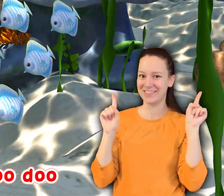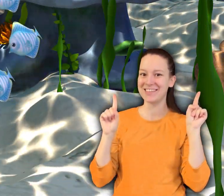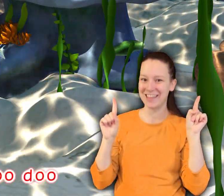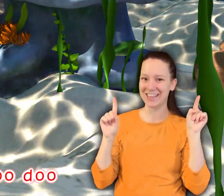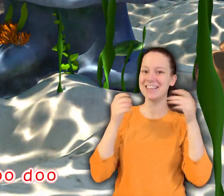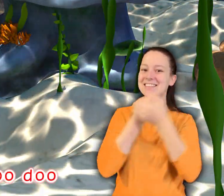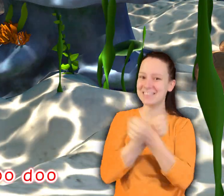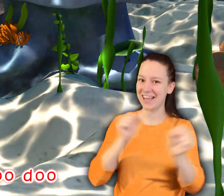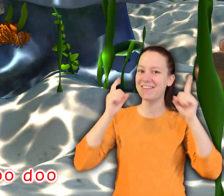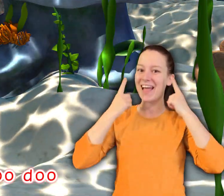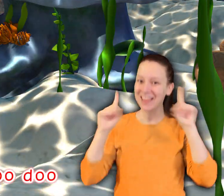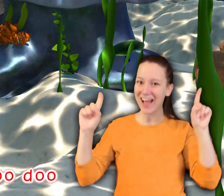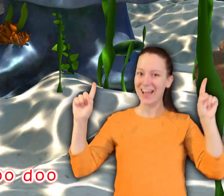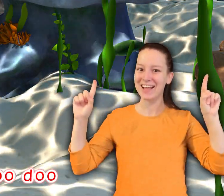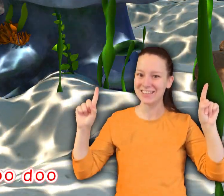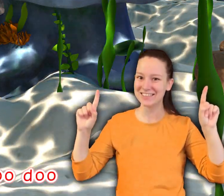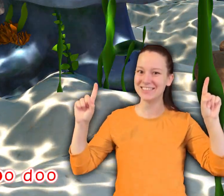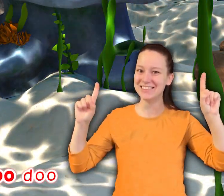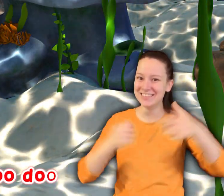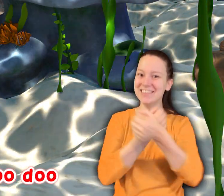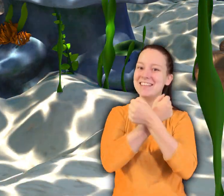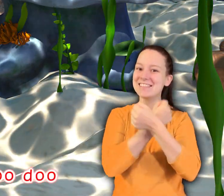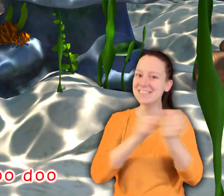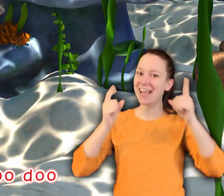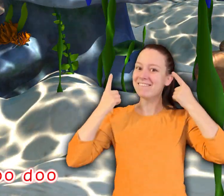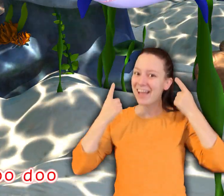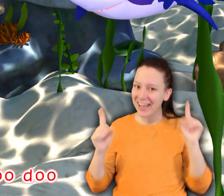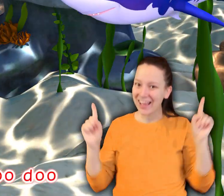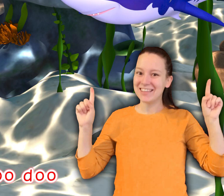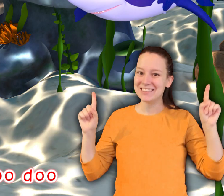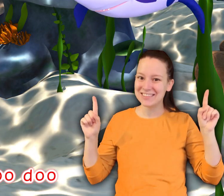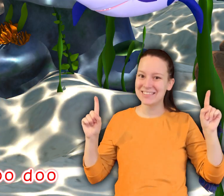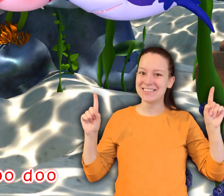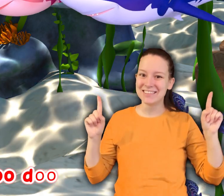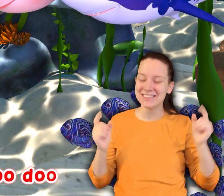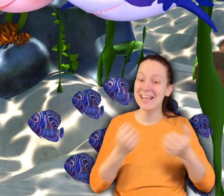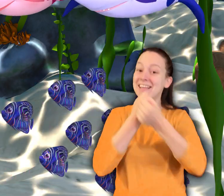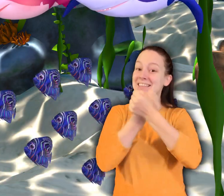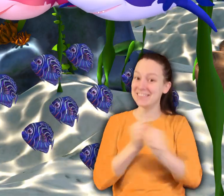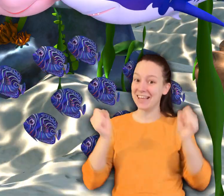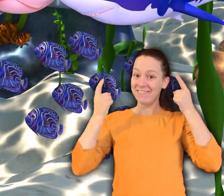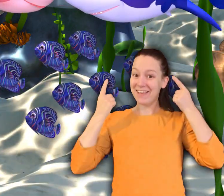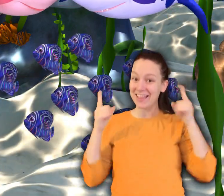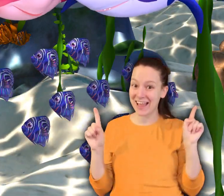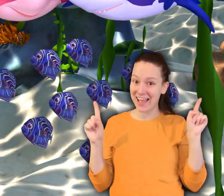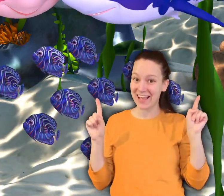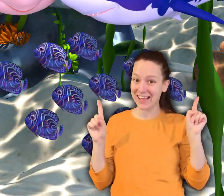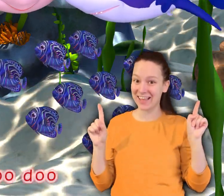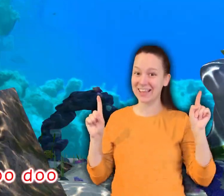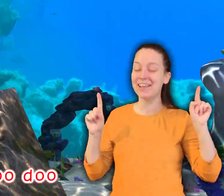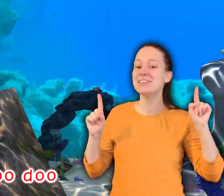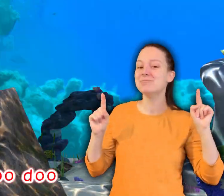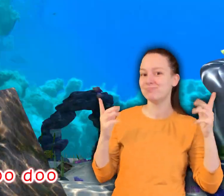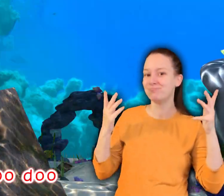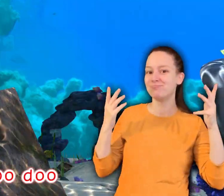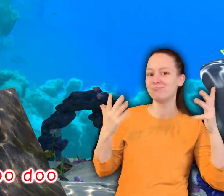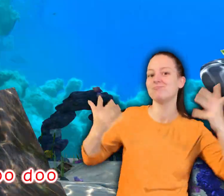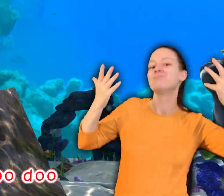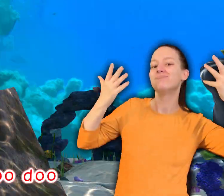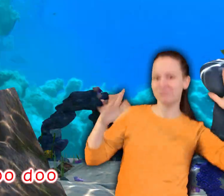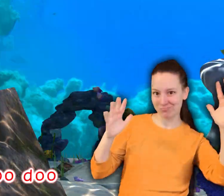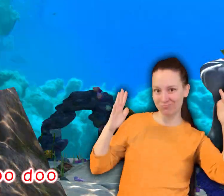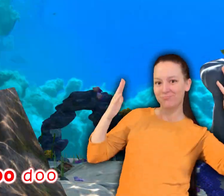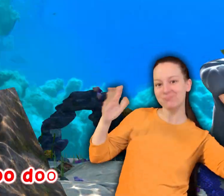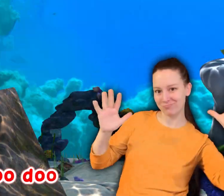last do do safe at last do do do do safe at last do do do save a last